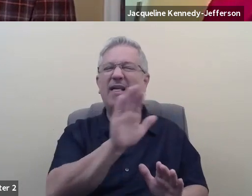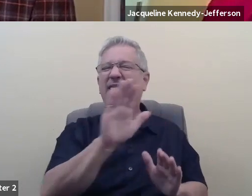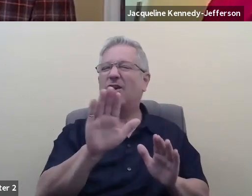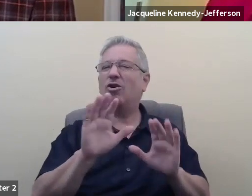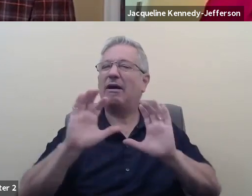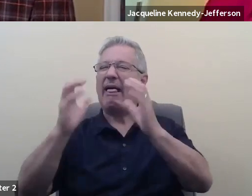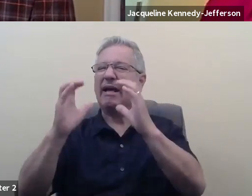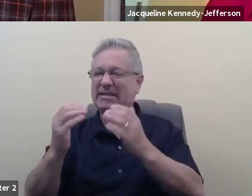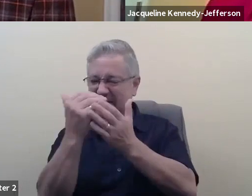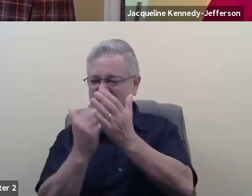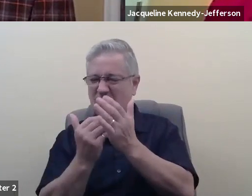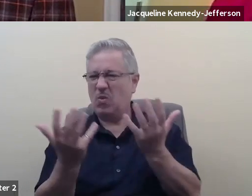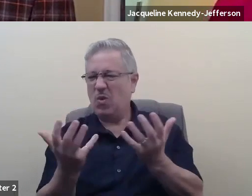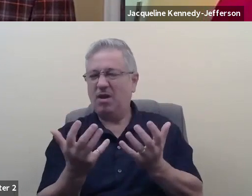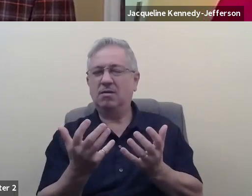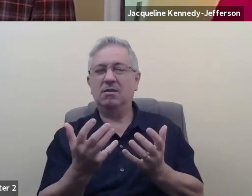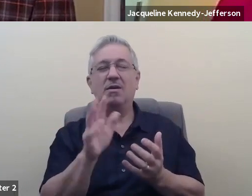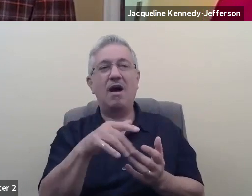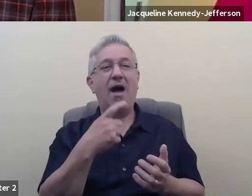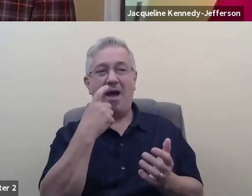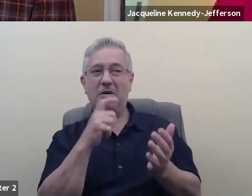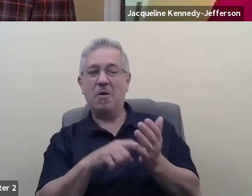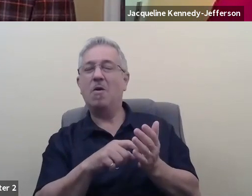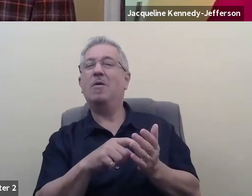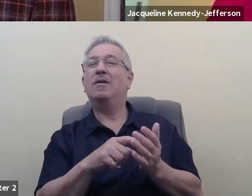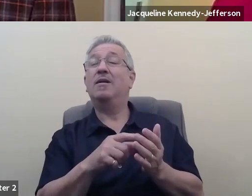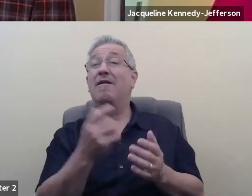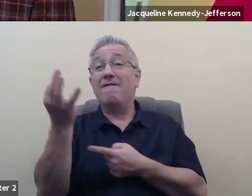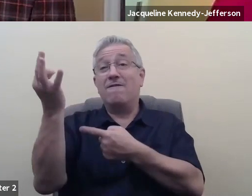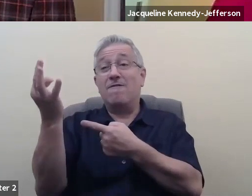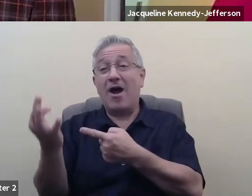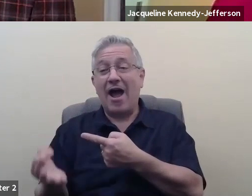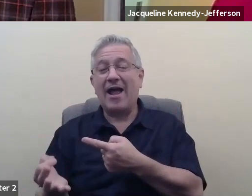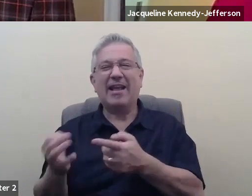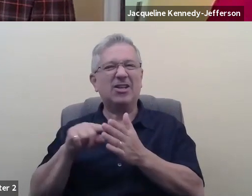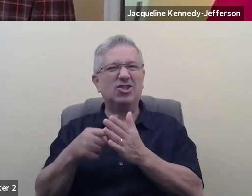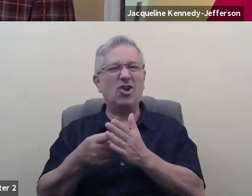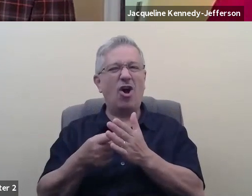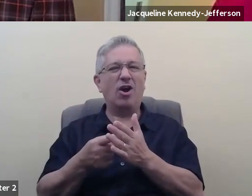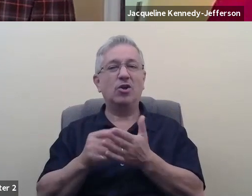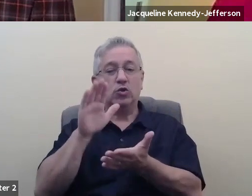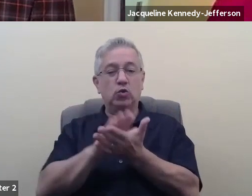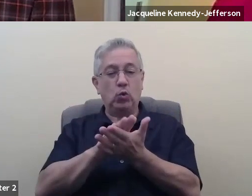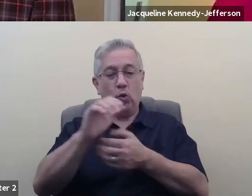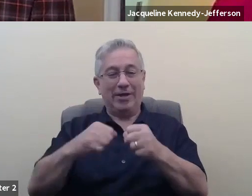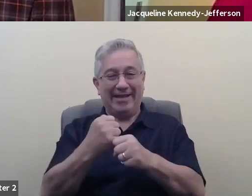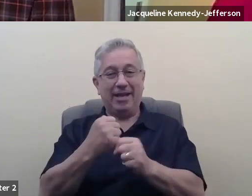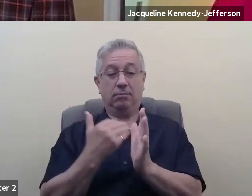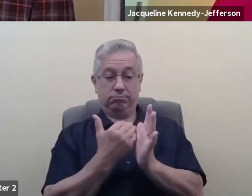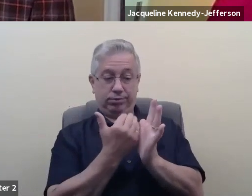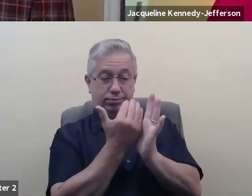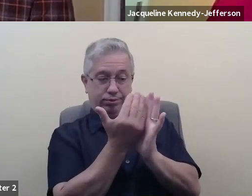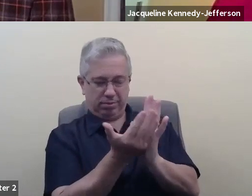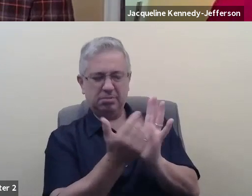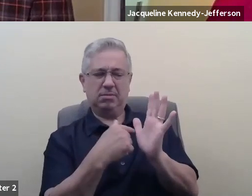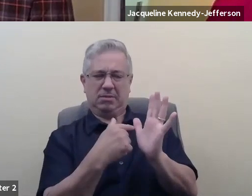department. Every Friday, I started back at the start of the school year, and I spoke to the music department and